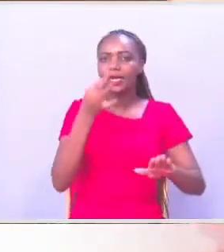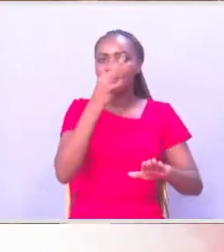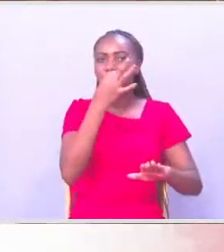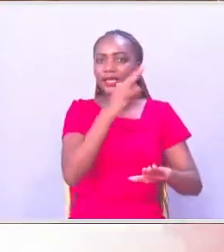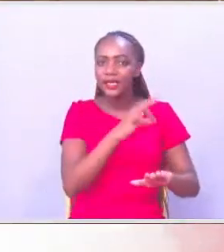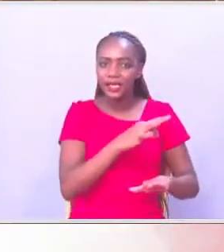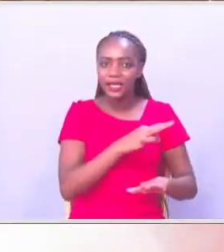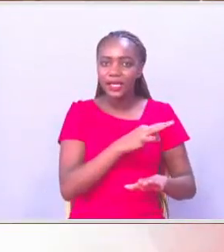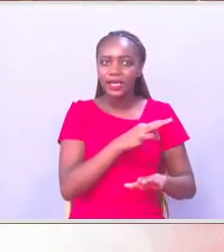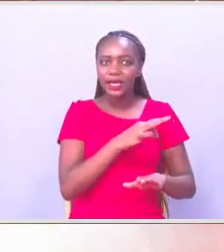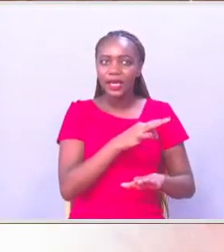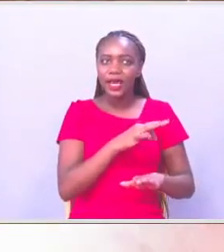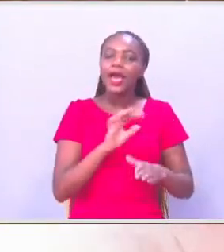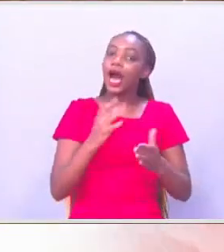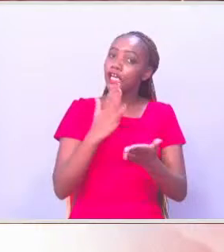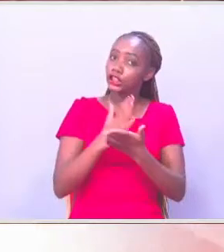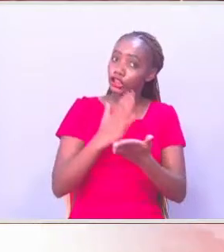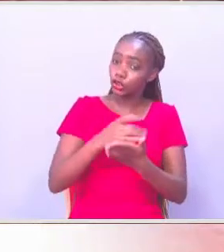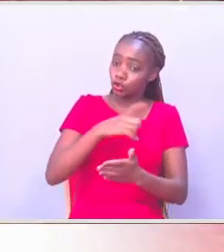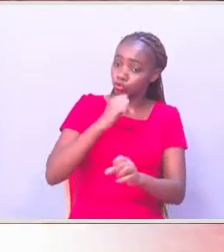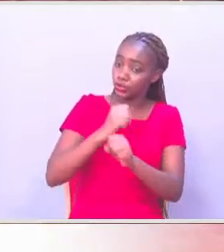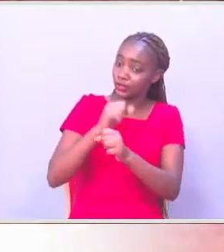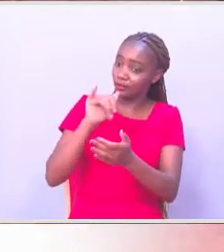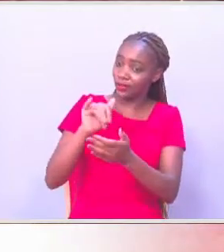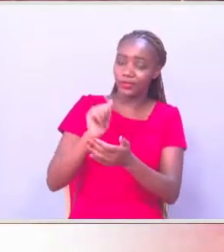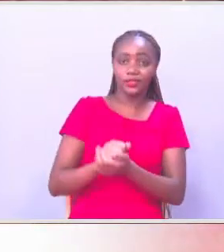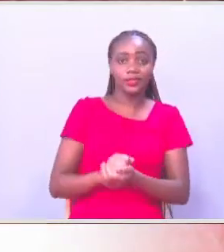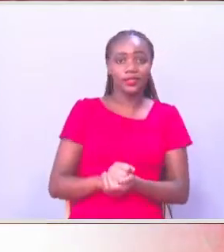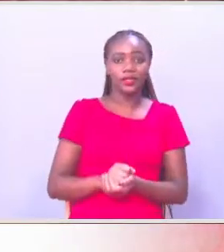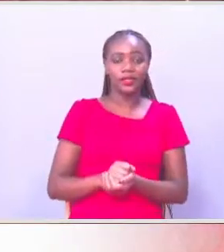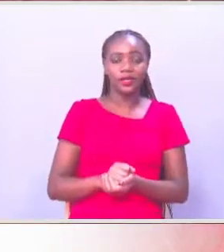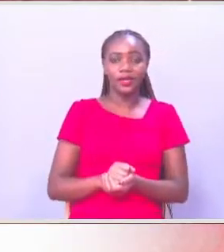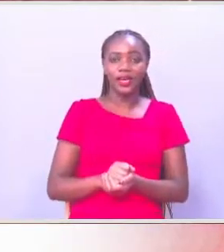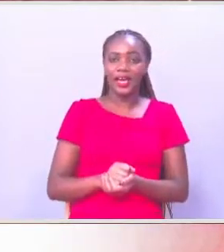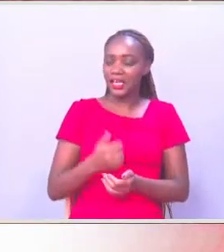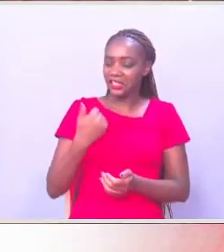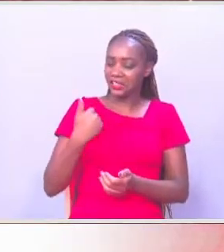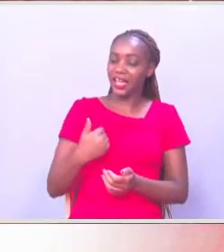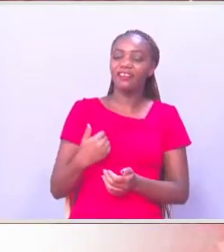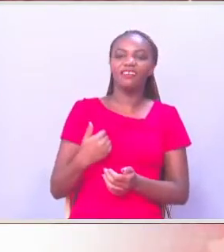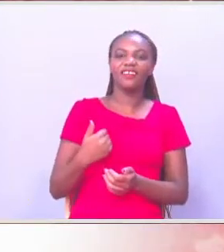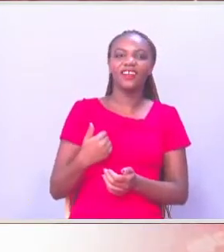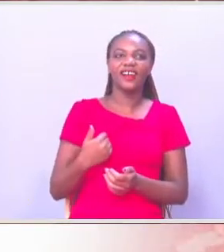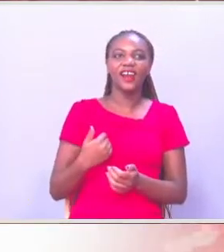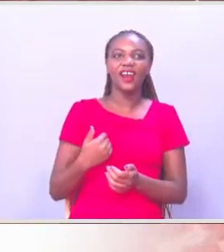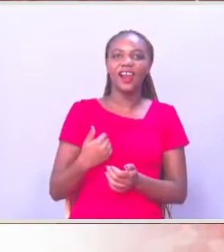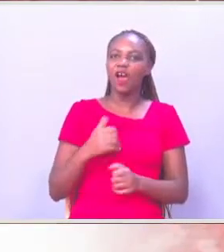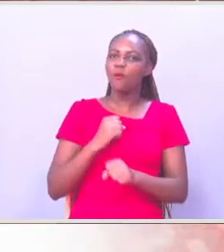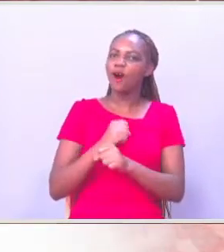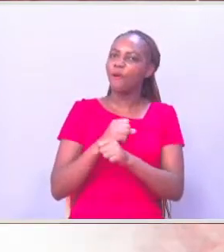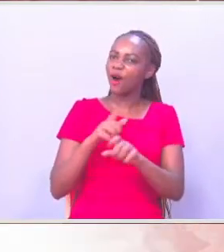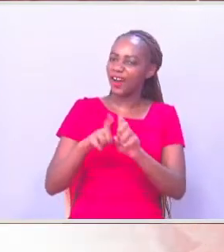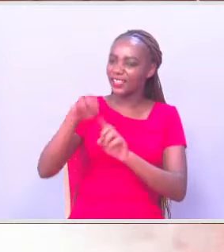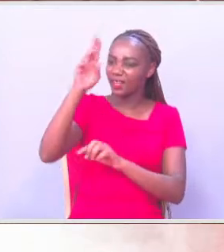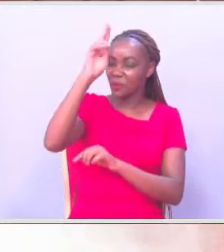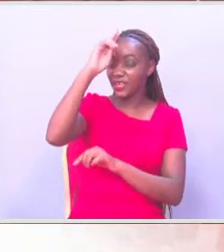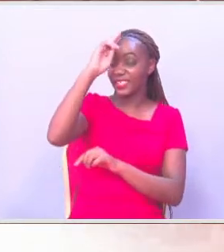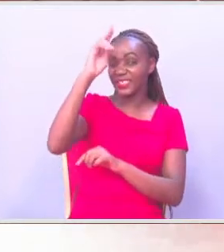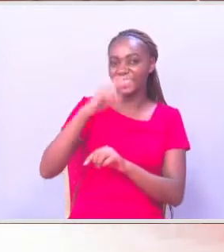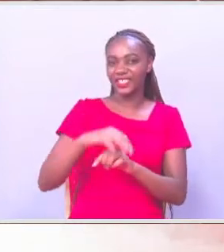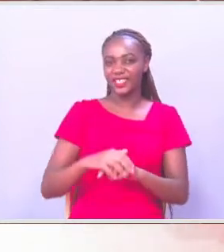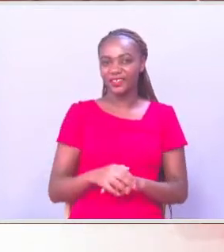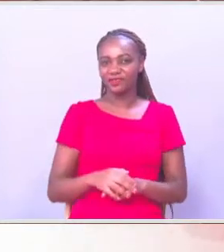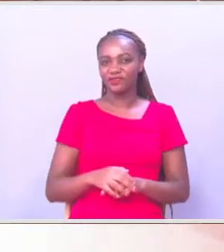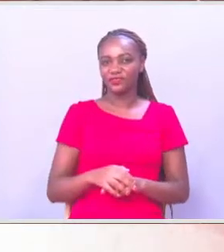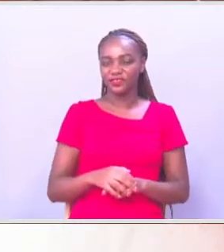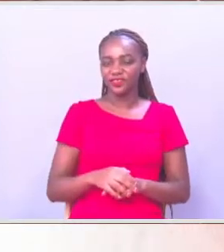Nyeri, and we did that one. When they were doing this, mimi nilikuwa a policeman, and I was